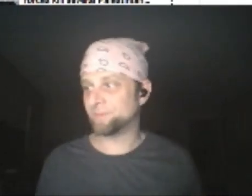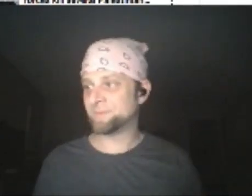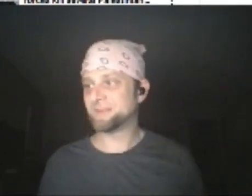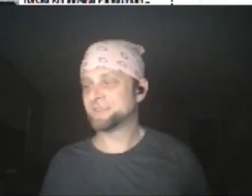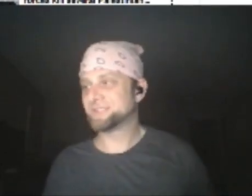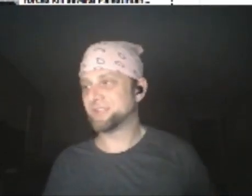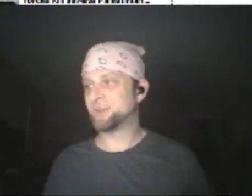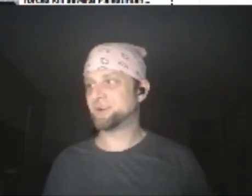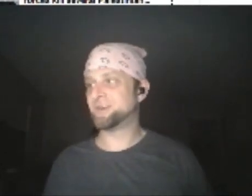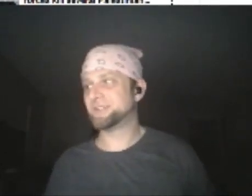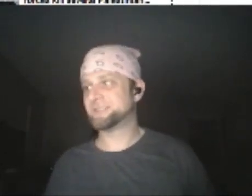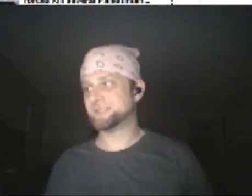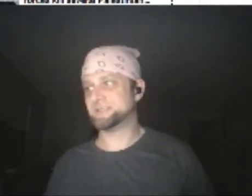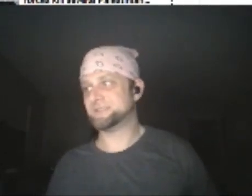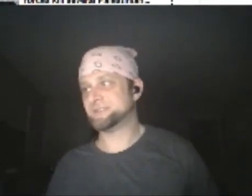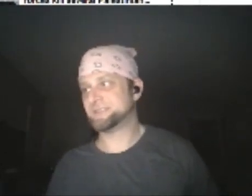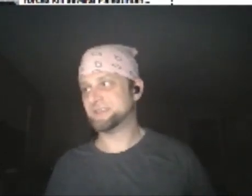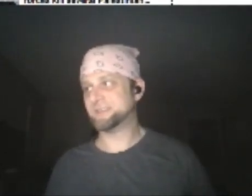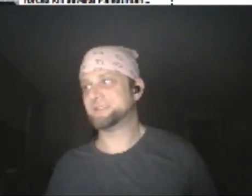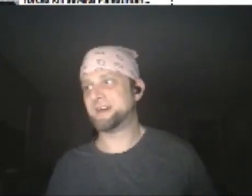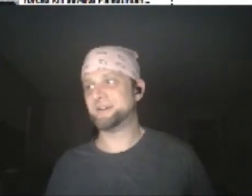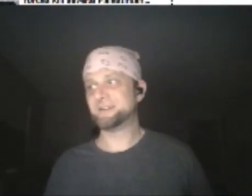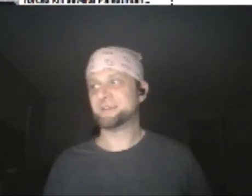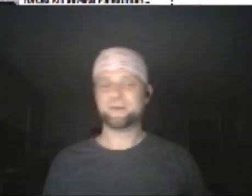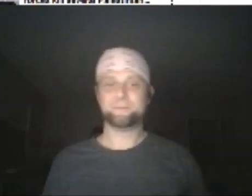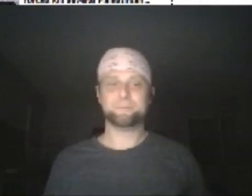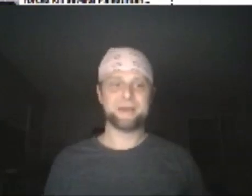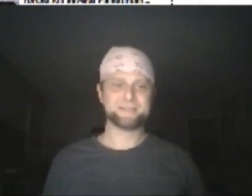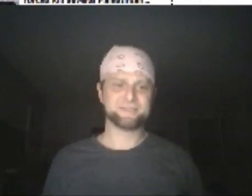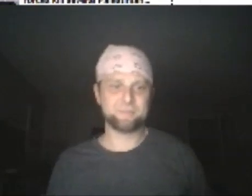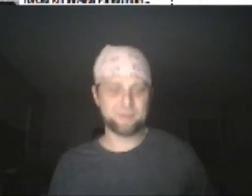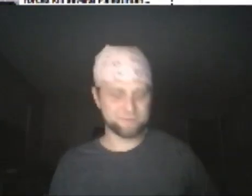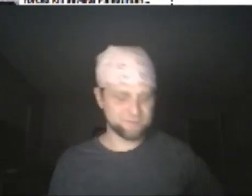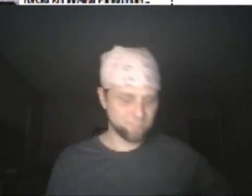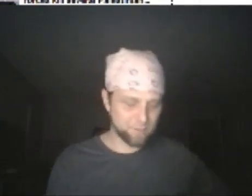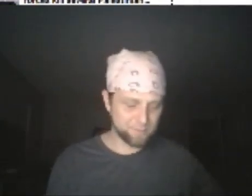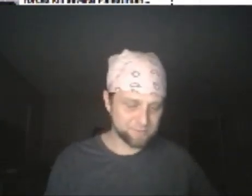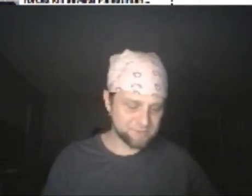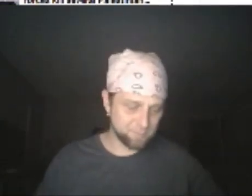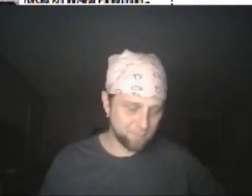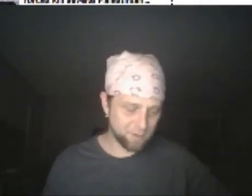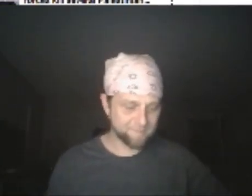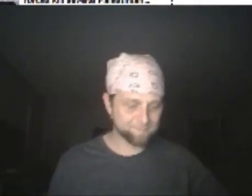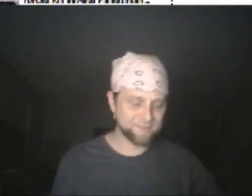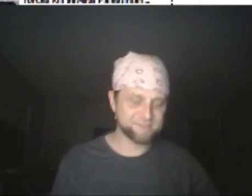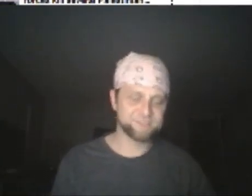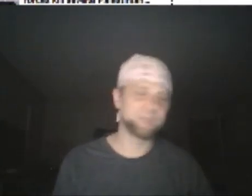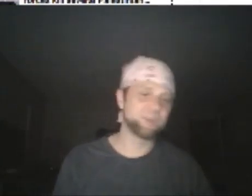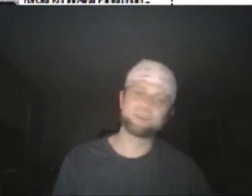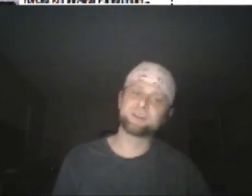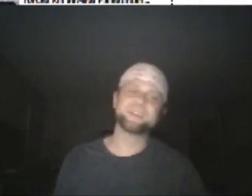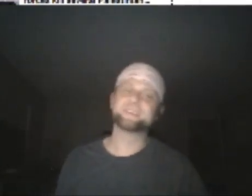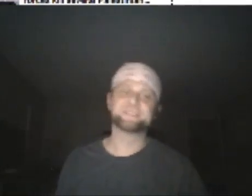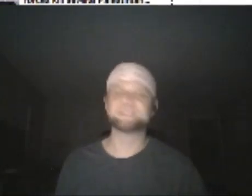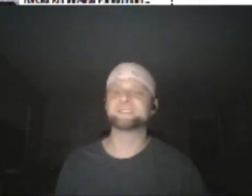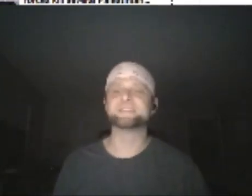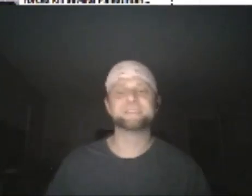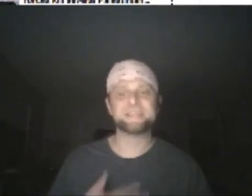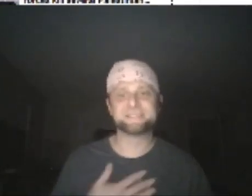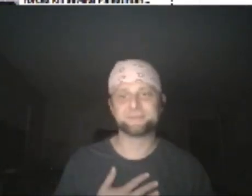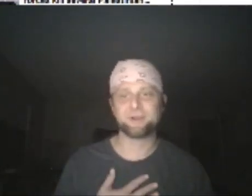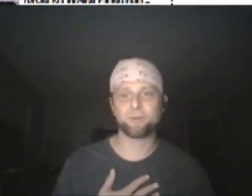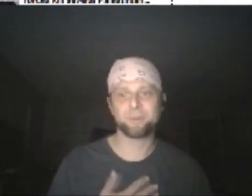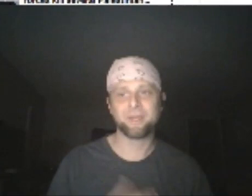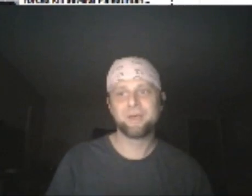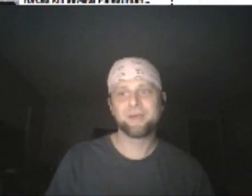word. Security assistance. It's not massive amounts of weapons and money. It's security assistance. That